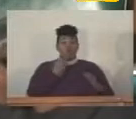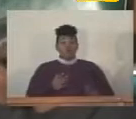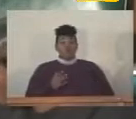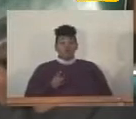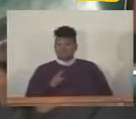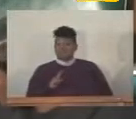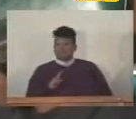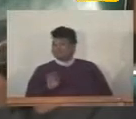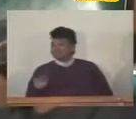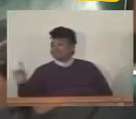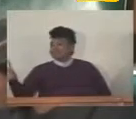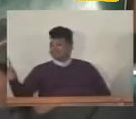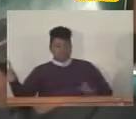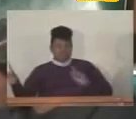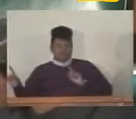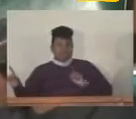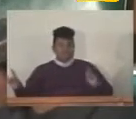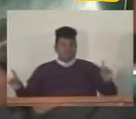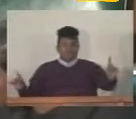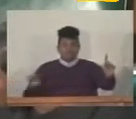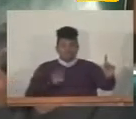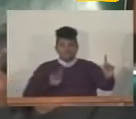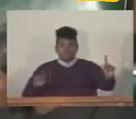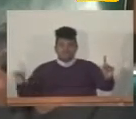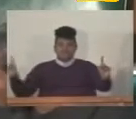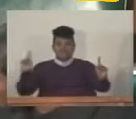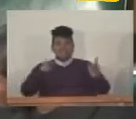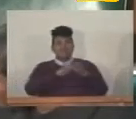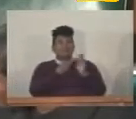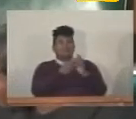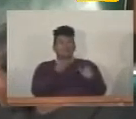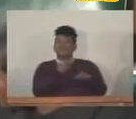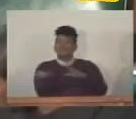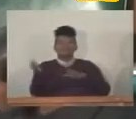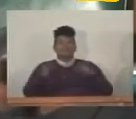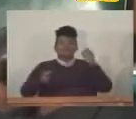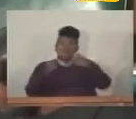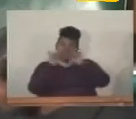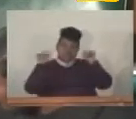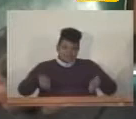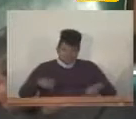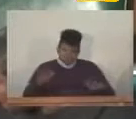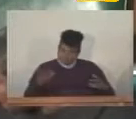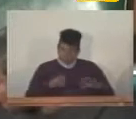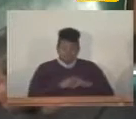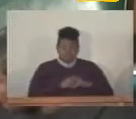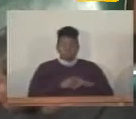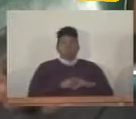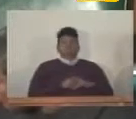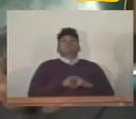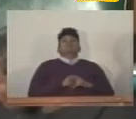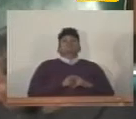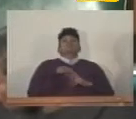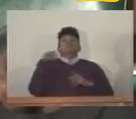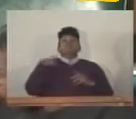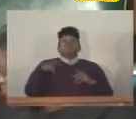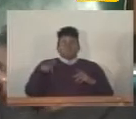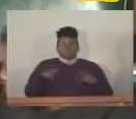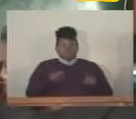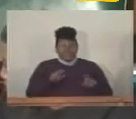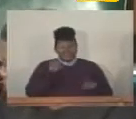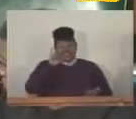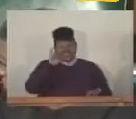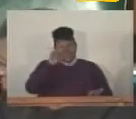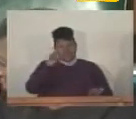President, prevents the courts from trying all offenses that may arise on the facts before the courts, notwithstanding that the allegations